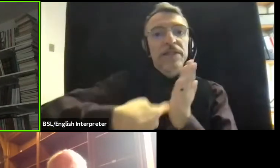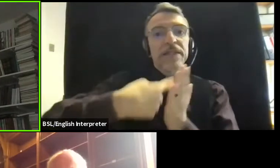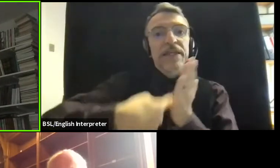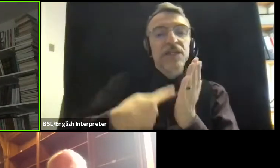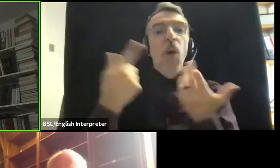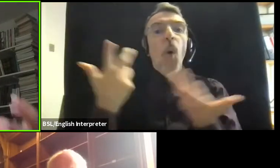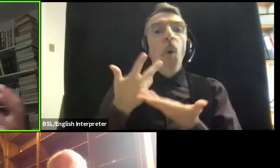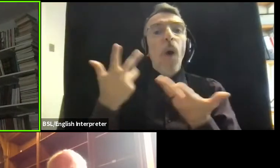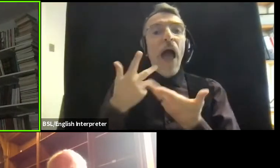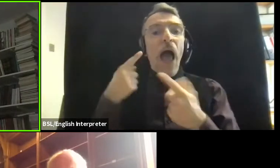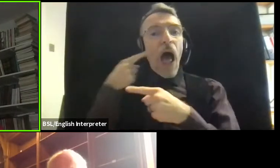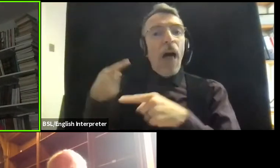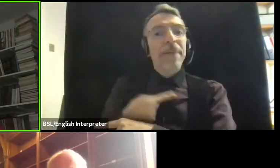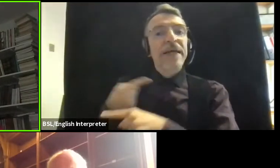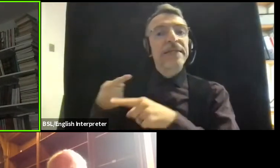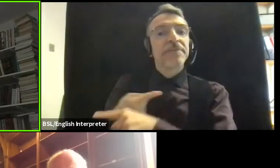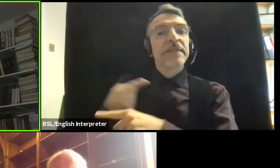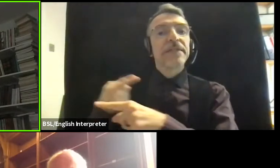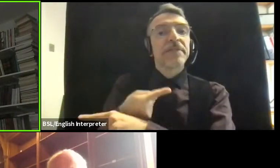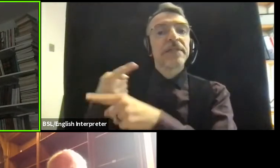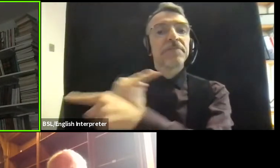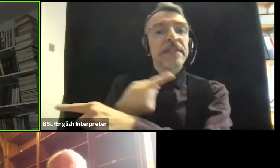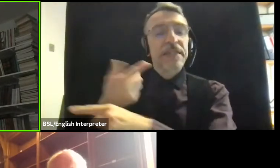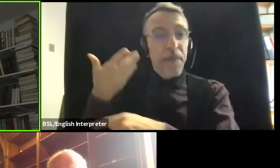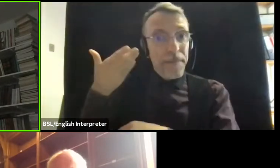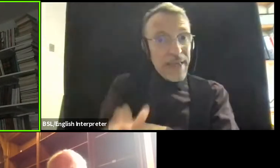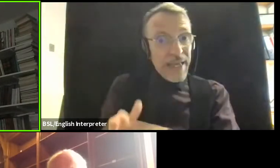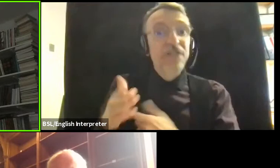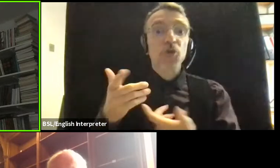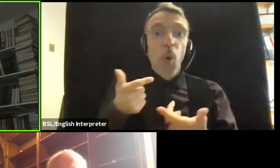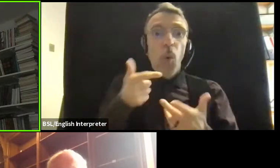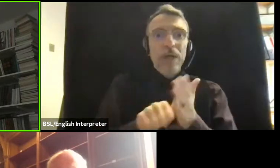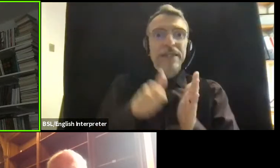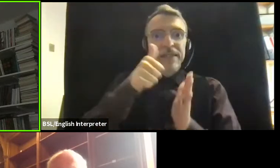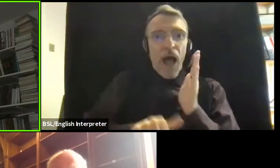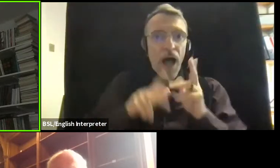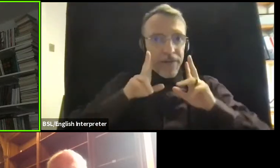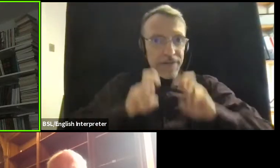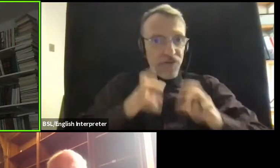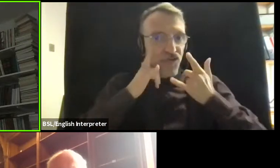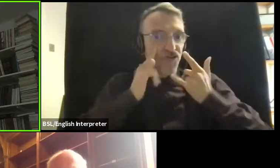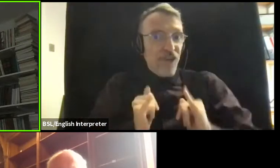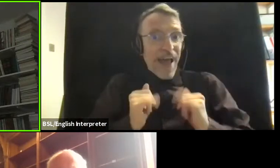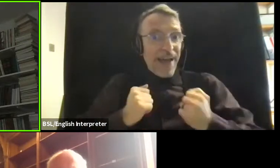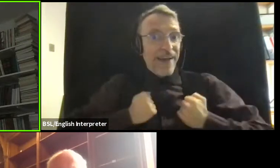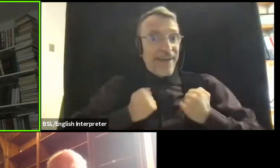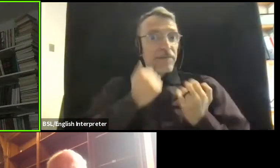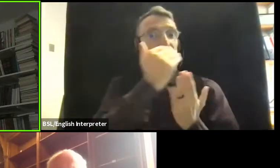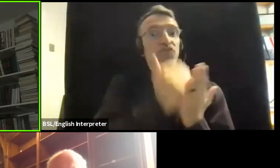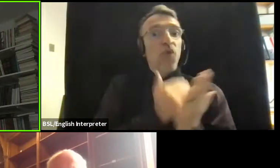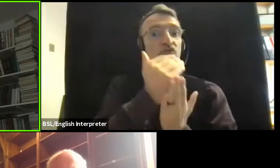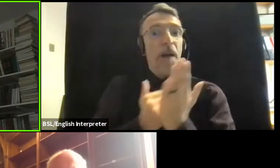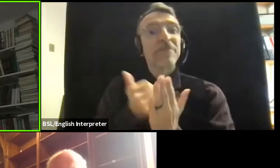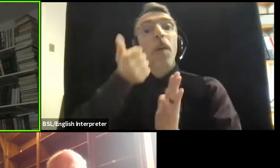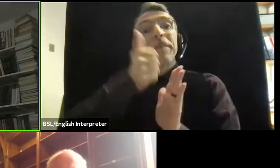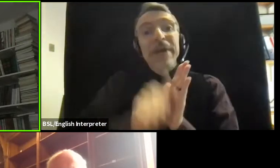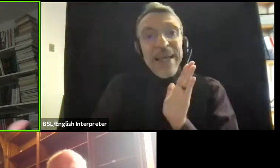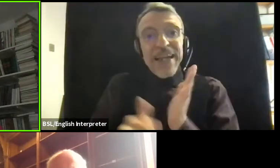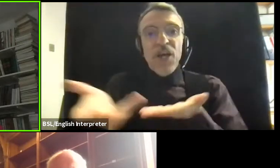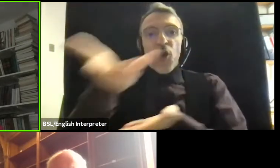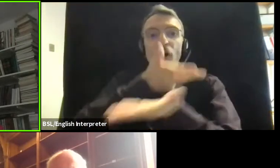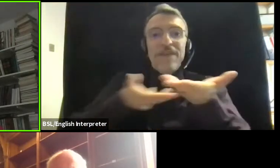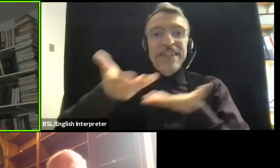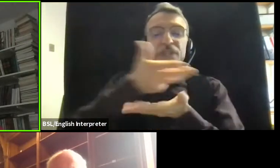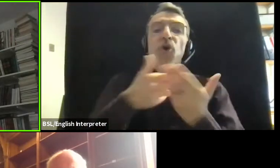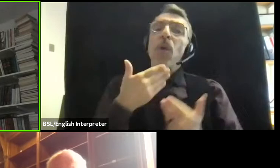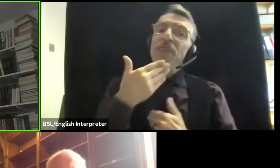spots are, and also starting with ourselves as programs. So I think this is the beginning of our conversation, and we need you all, and we